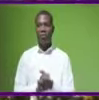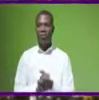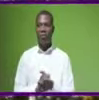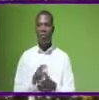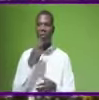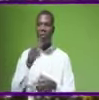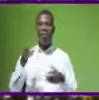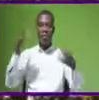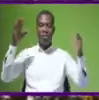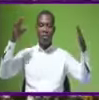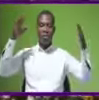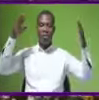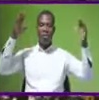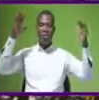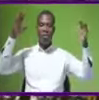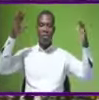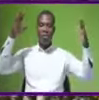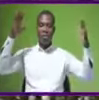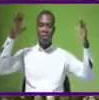amen yes she